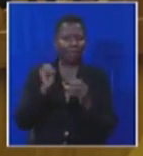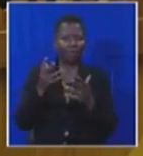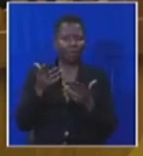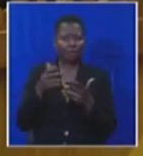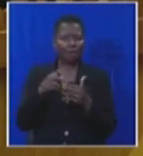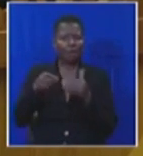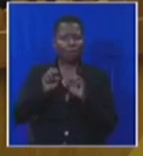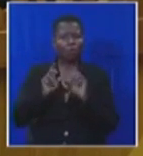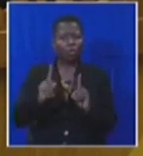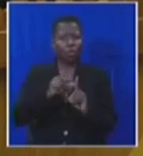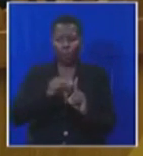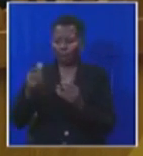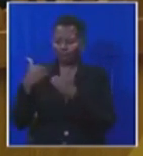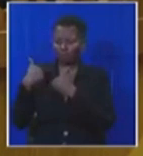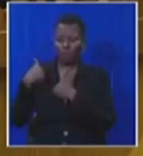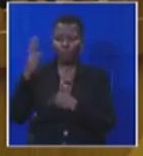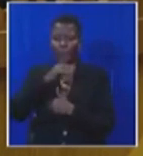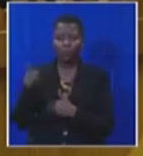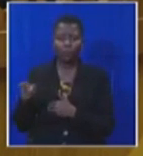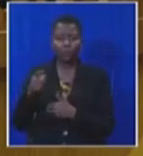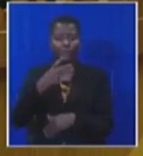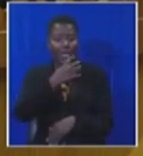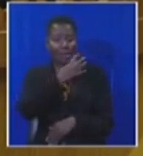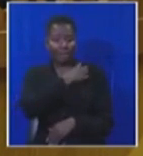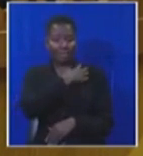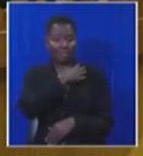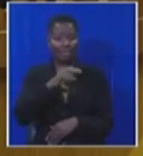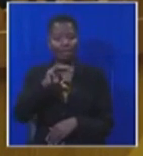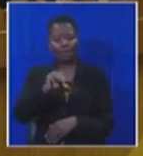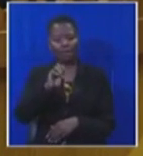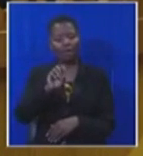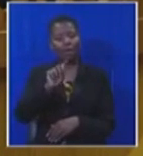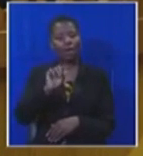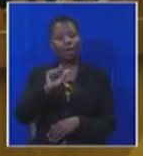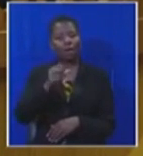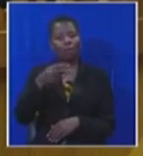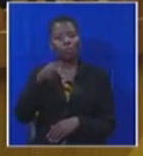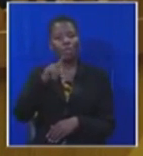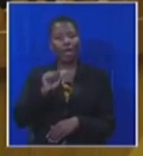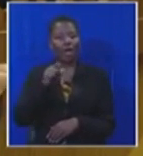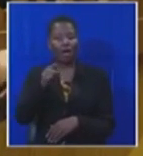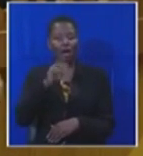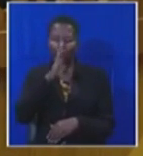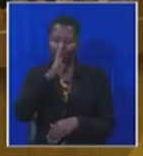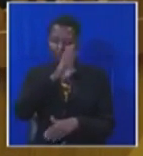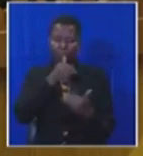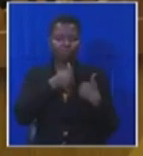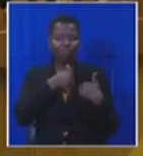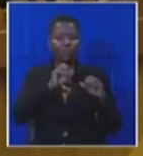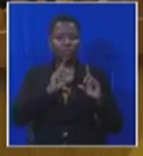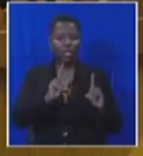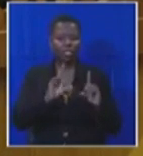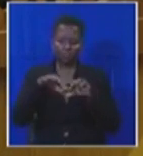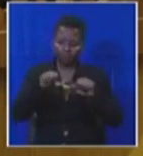education. Minister Motshekga is not in charge of education. In most provinces,